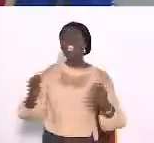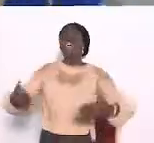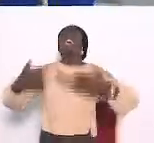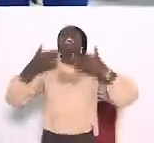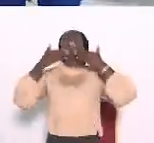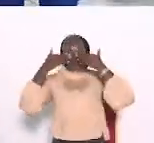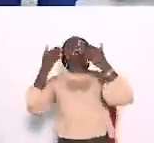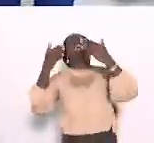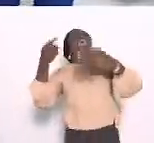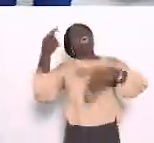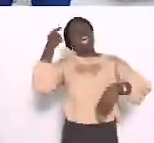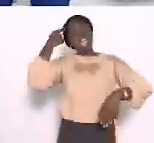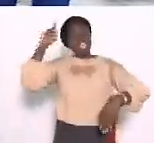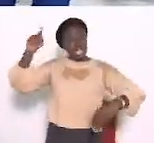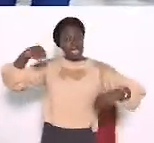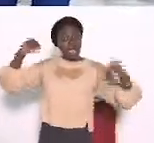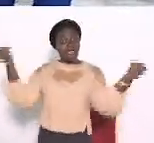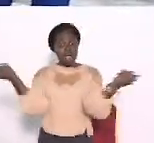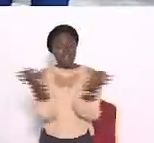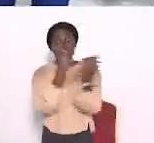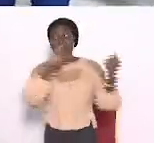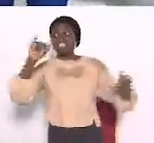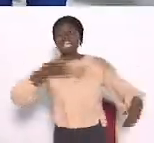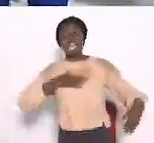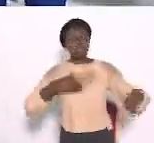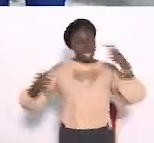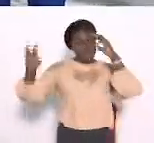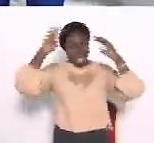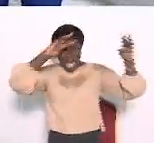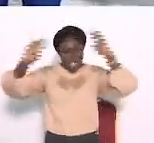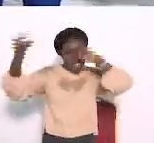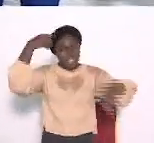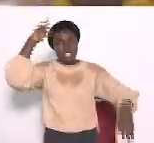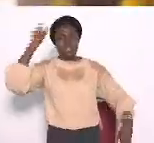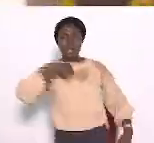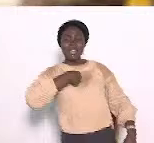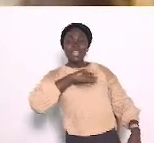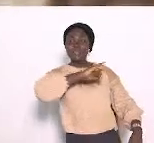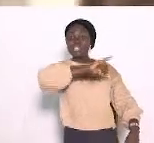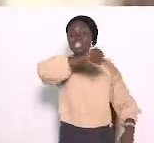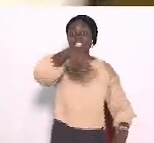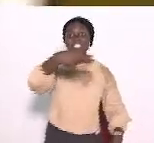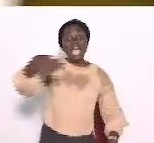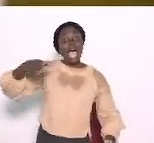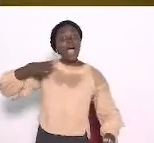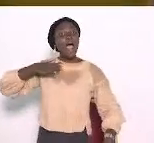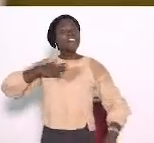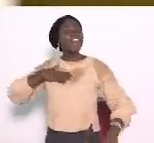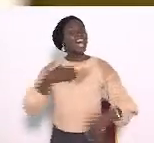Jehova than you for my